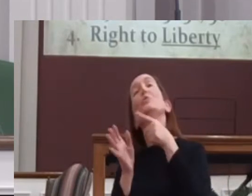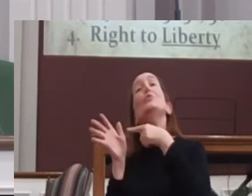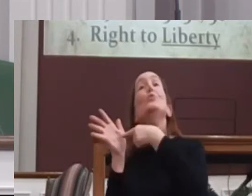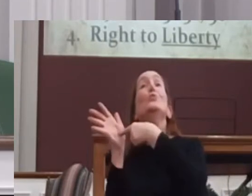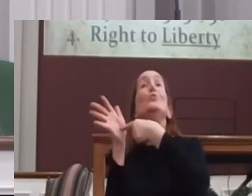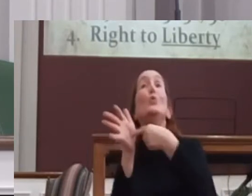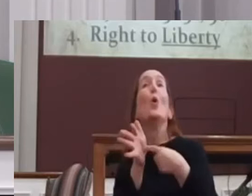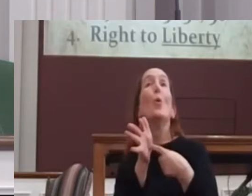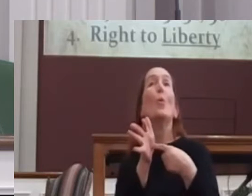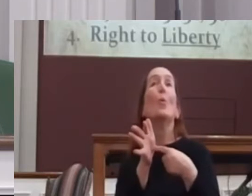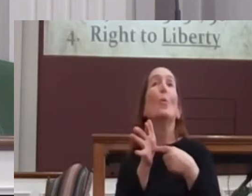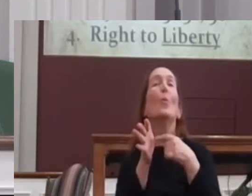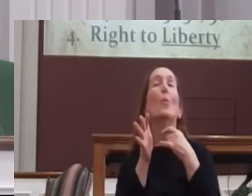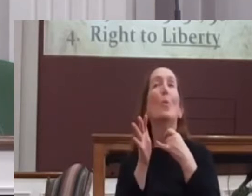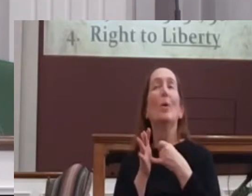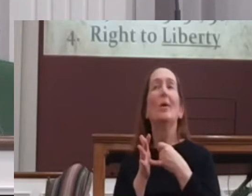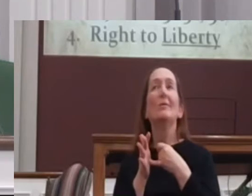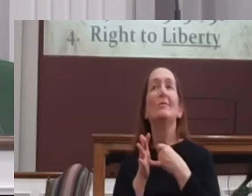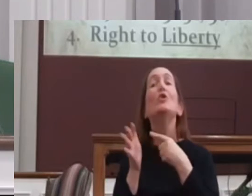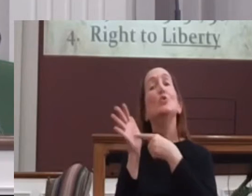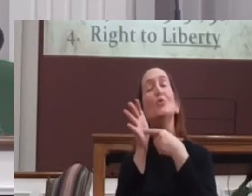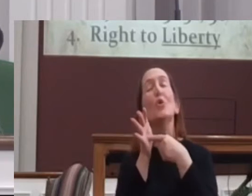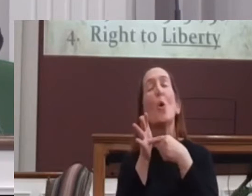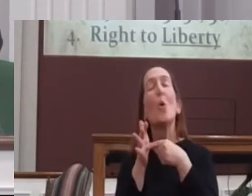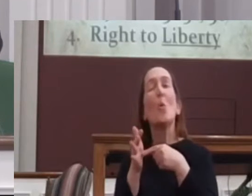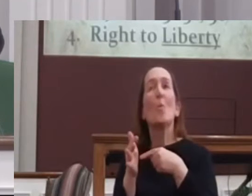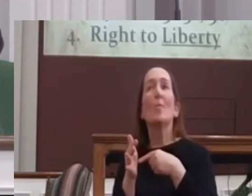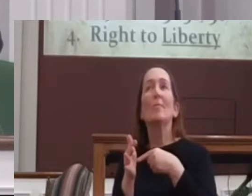and they want you to show them.